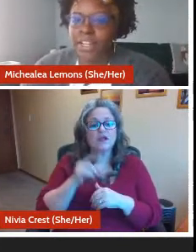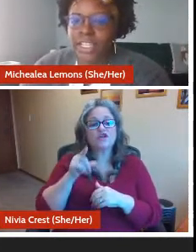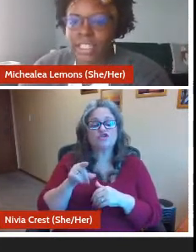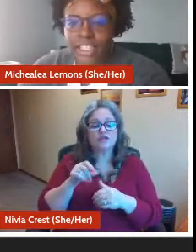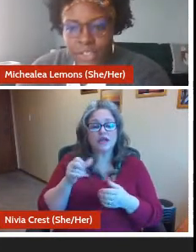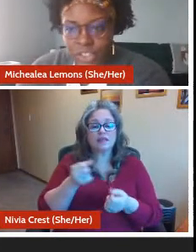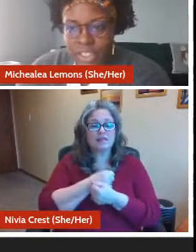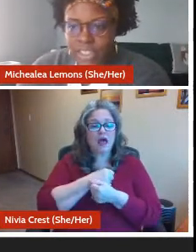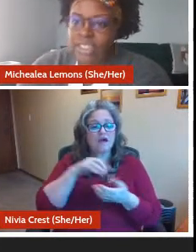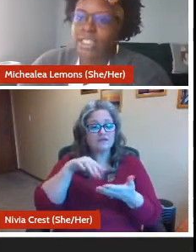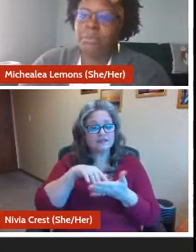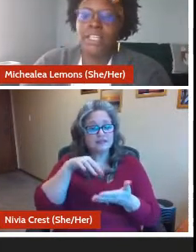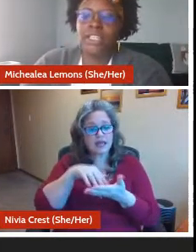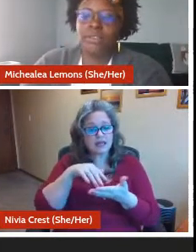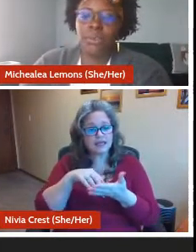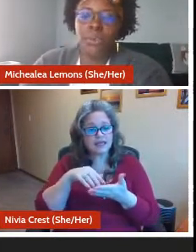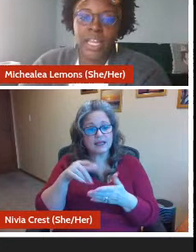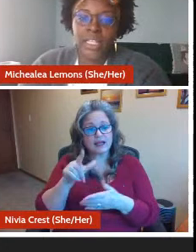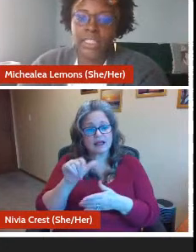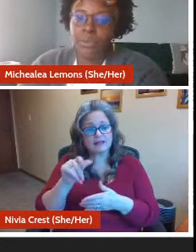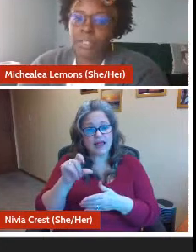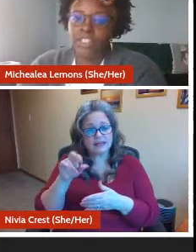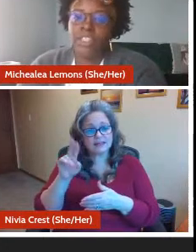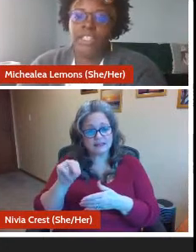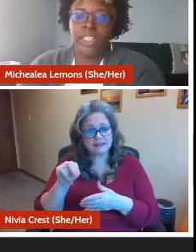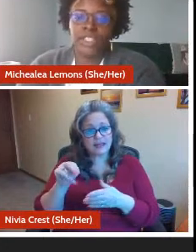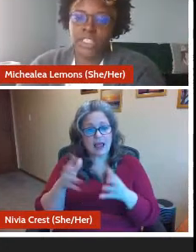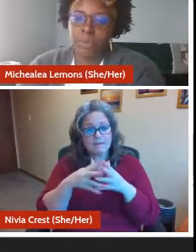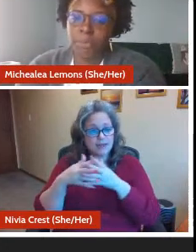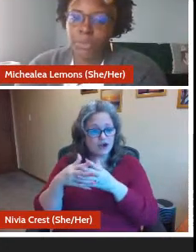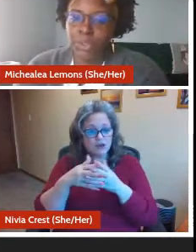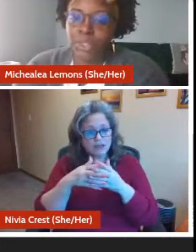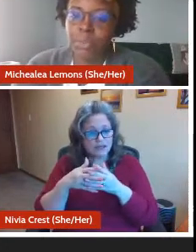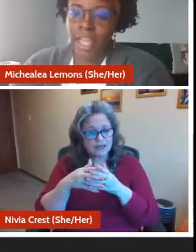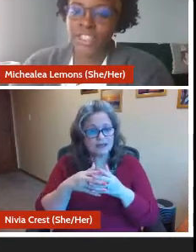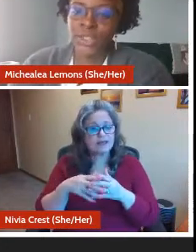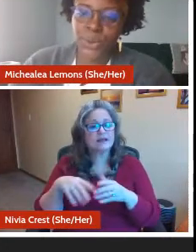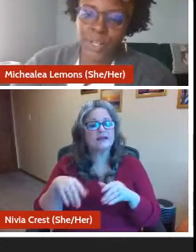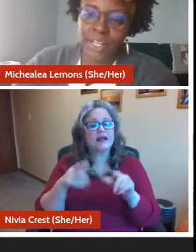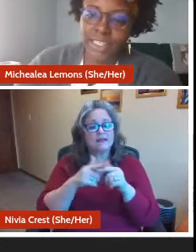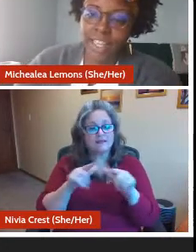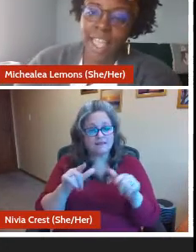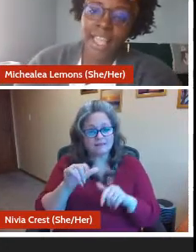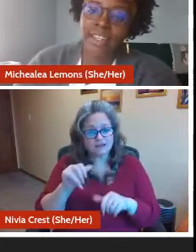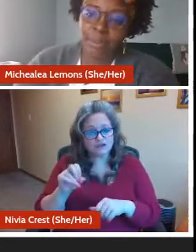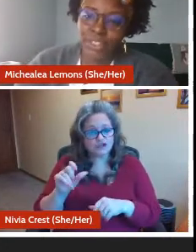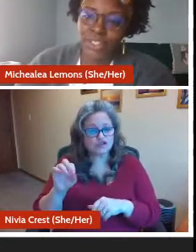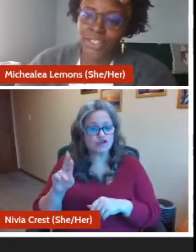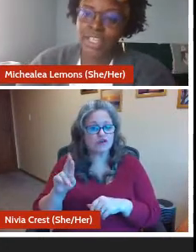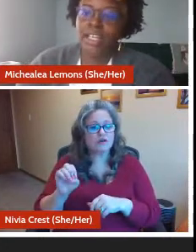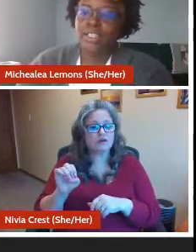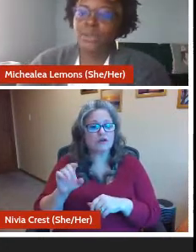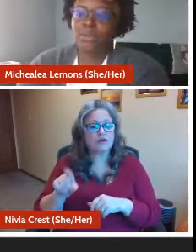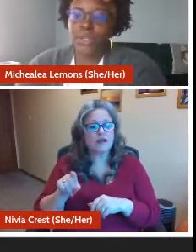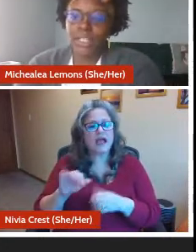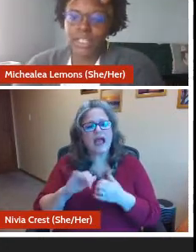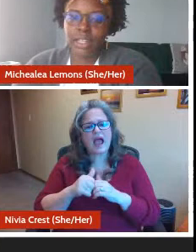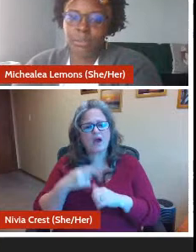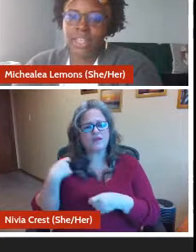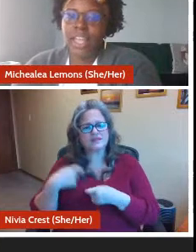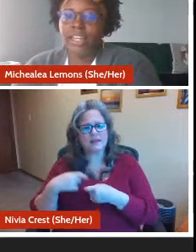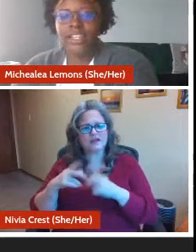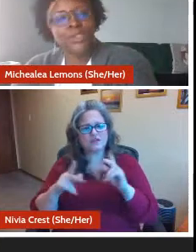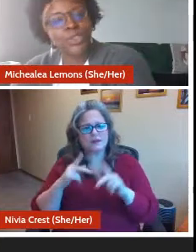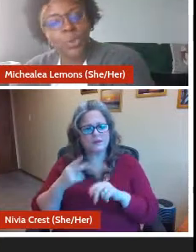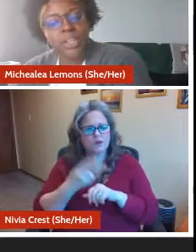Latin American literature because of the ways in which the indigenous people use Spanish stories and images, subverting